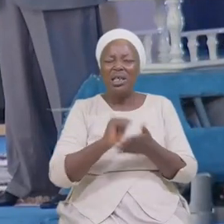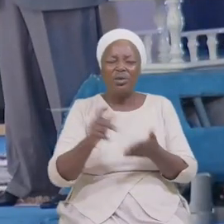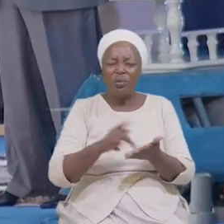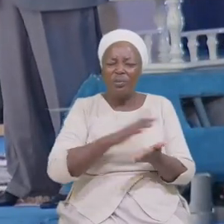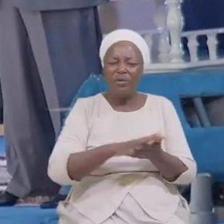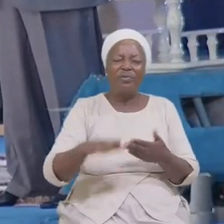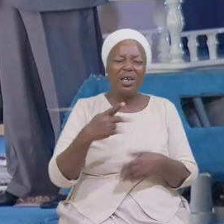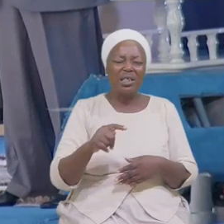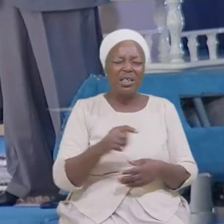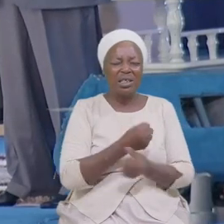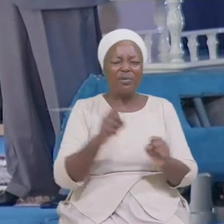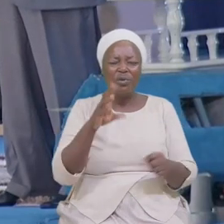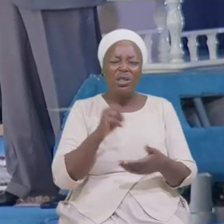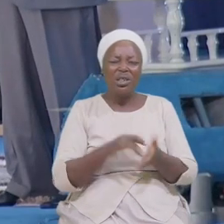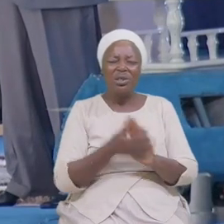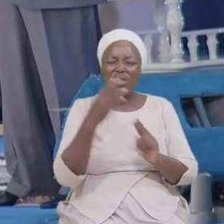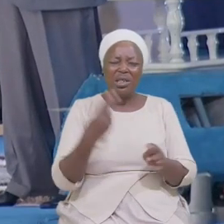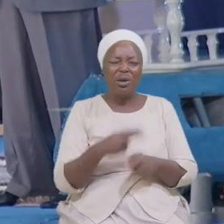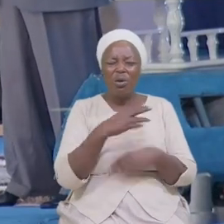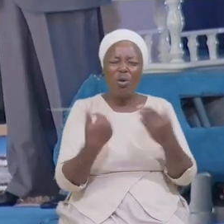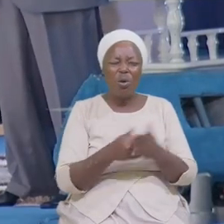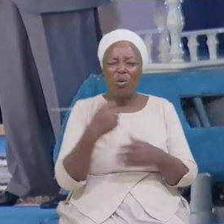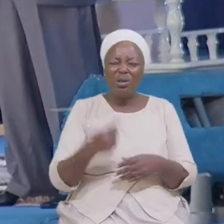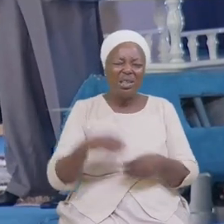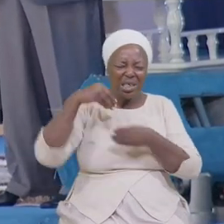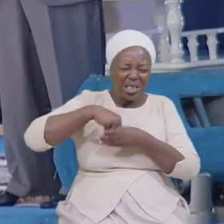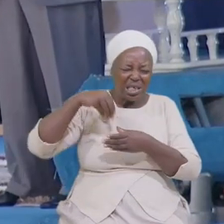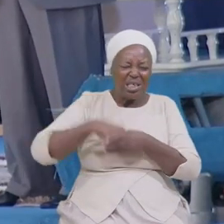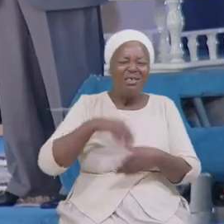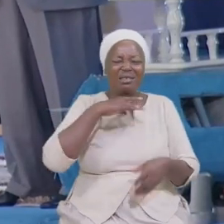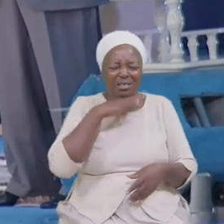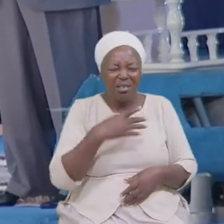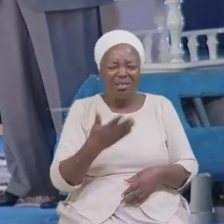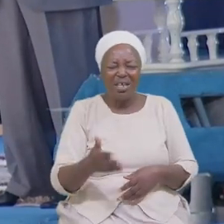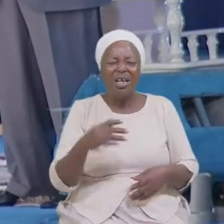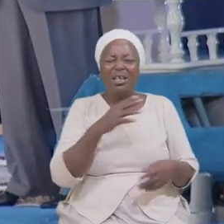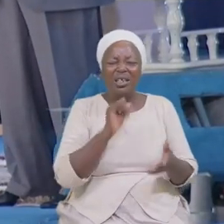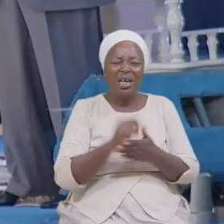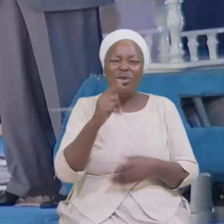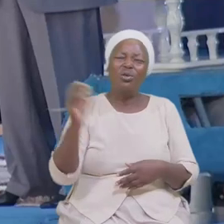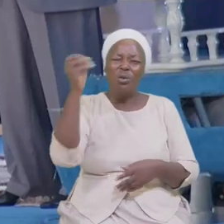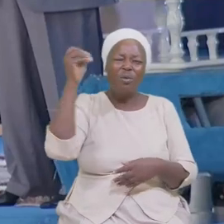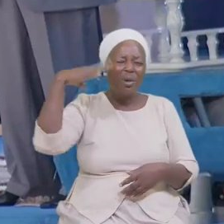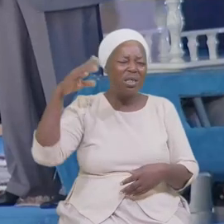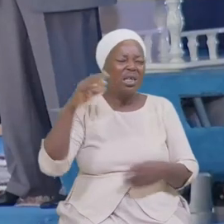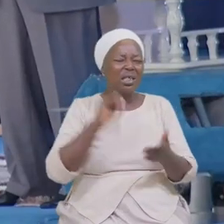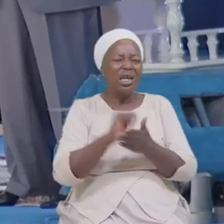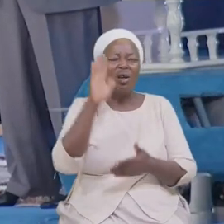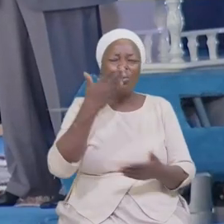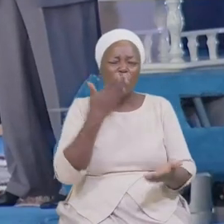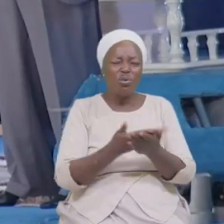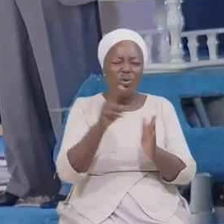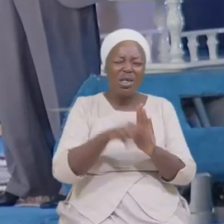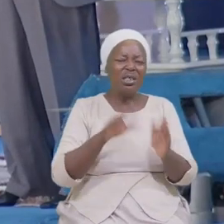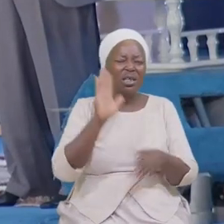that the depravity there and the inner corruption there, that your grace, that your goodness, that your glory,